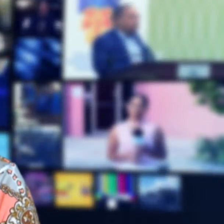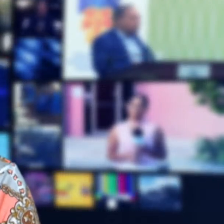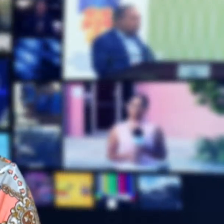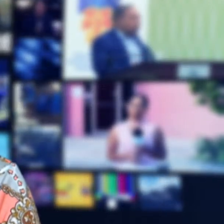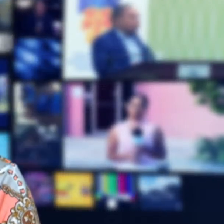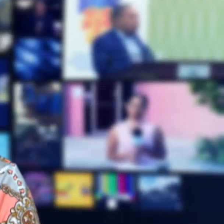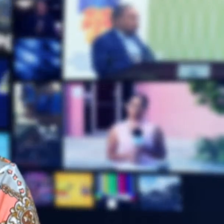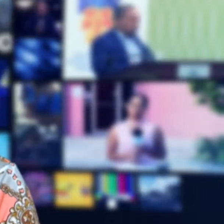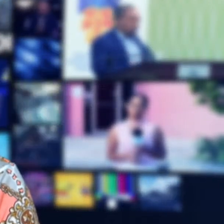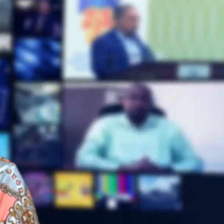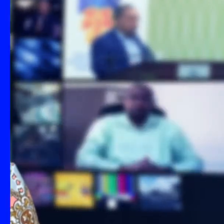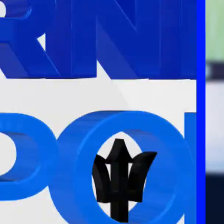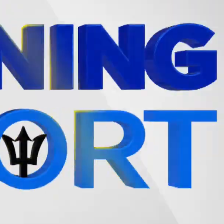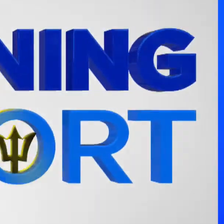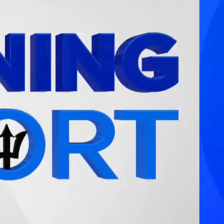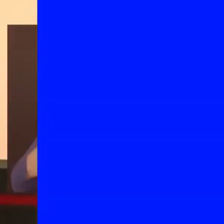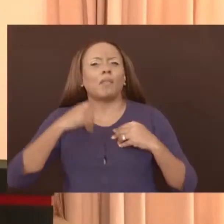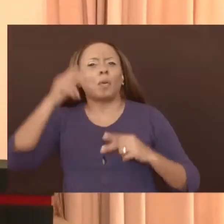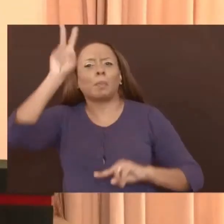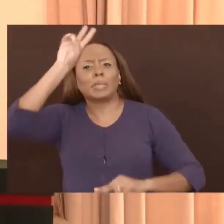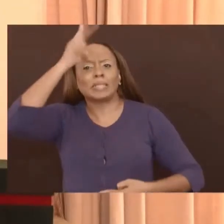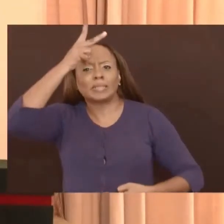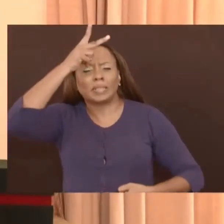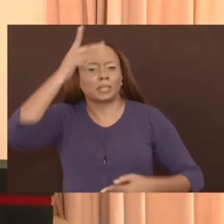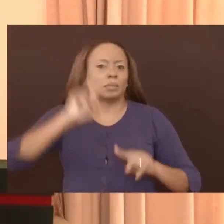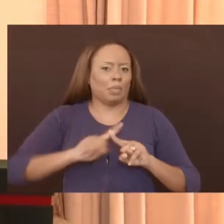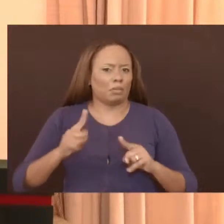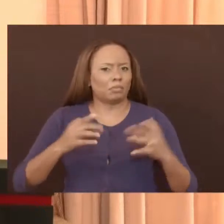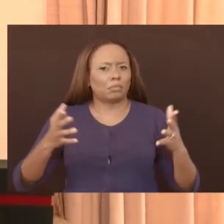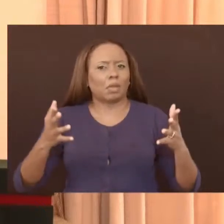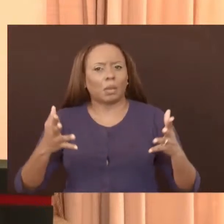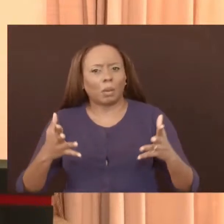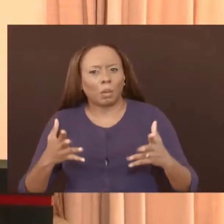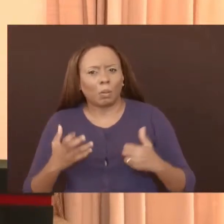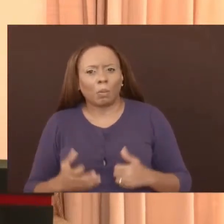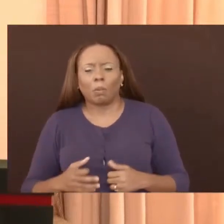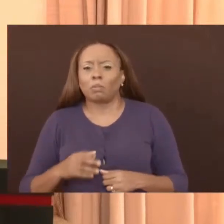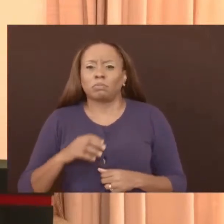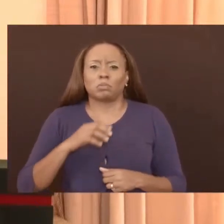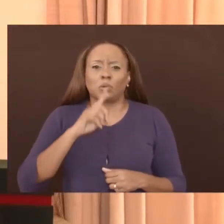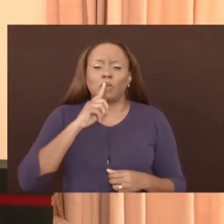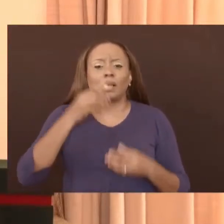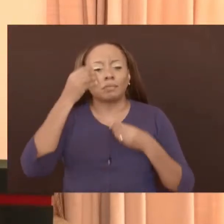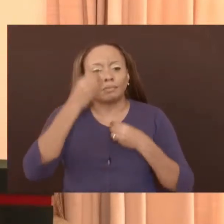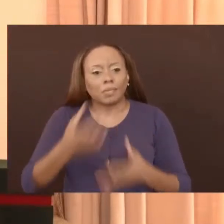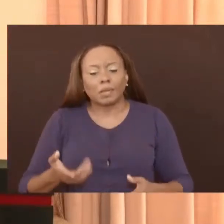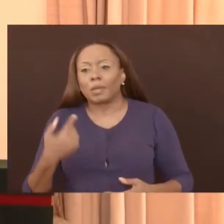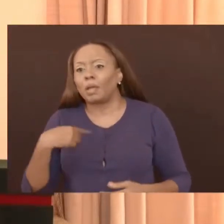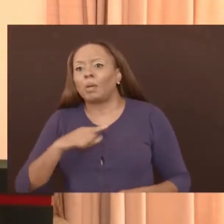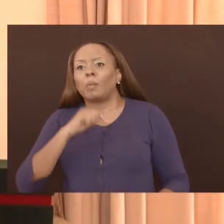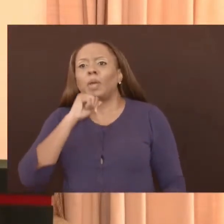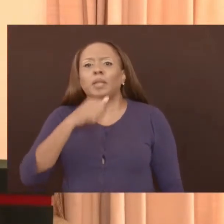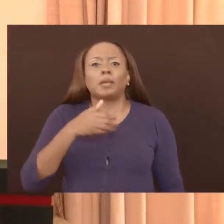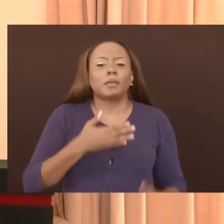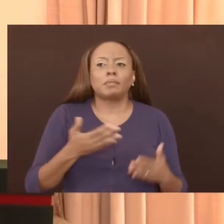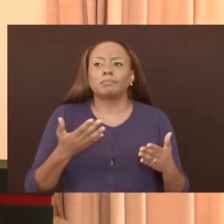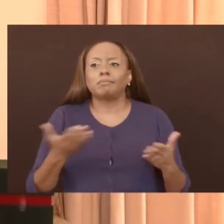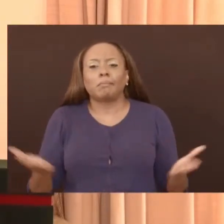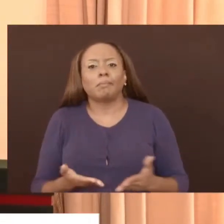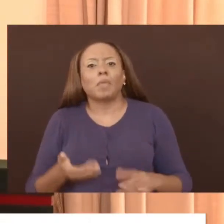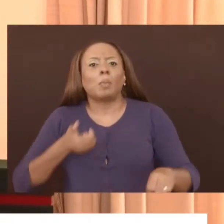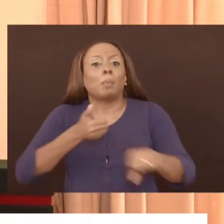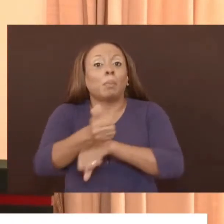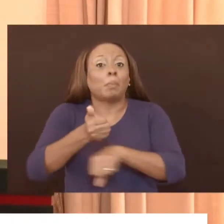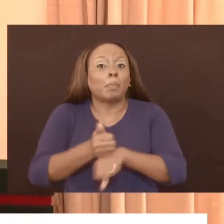going out to the public. We're not here to beat you about your head. We're not here to blame you, but